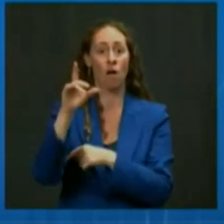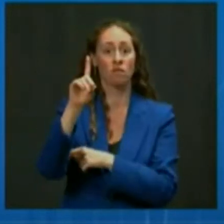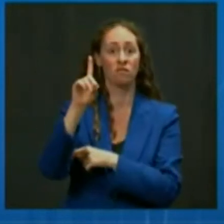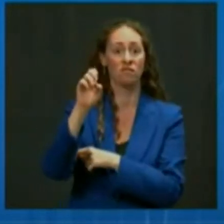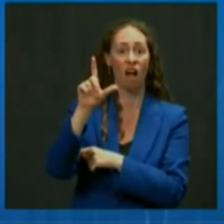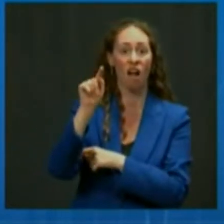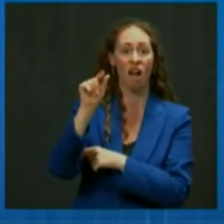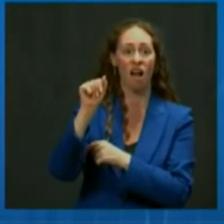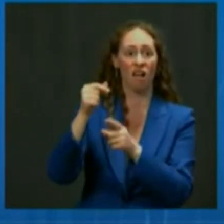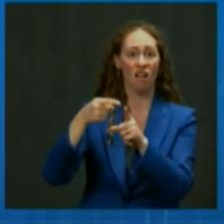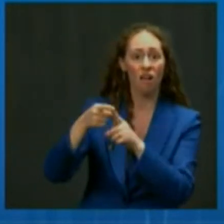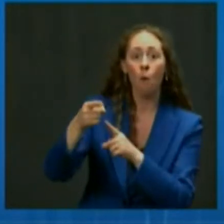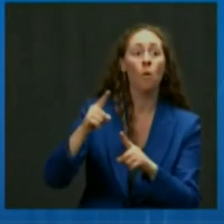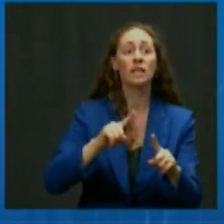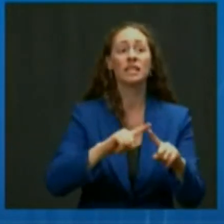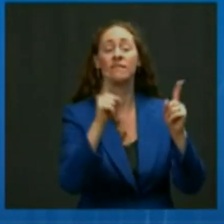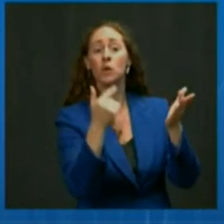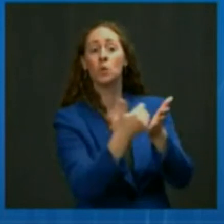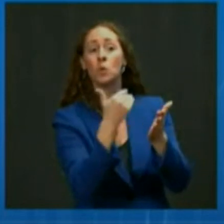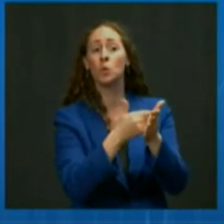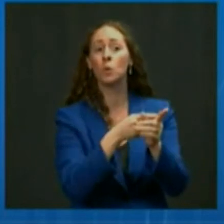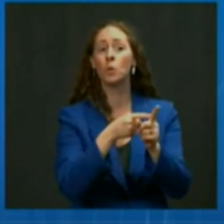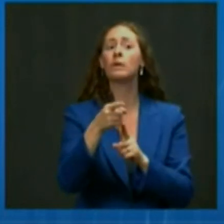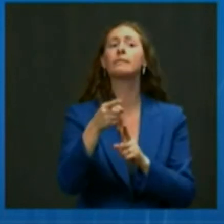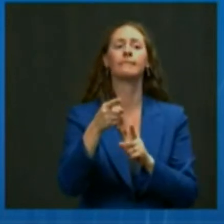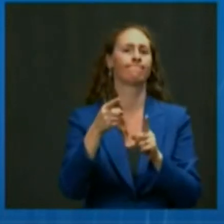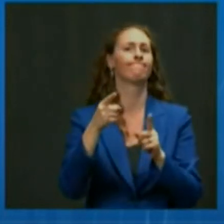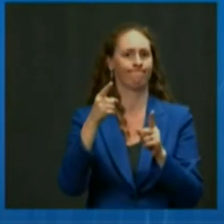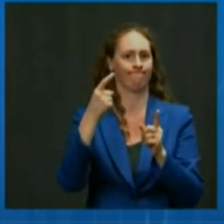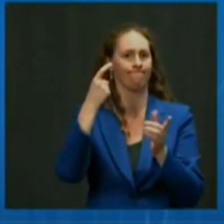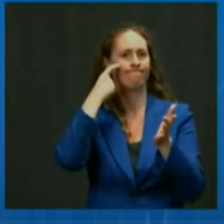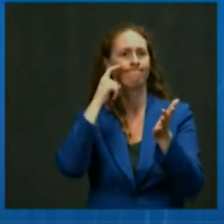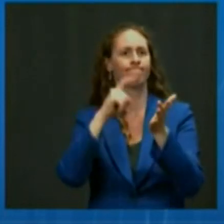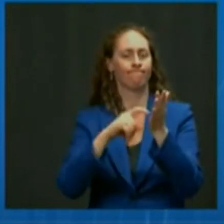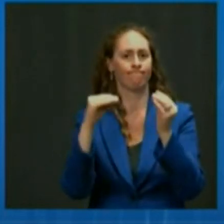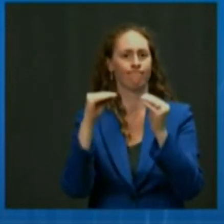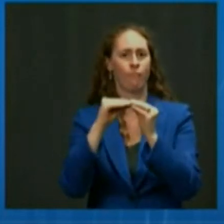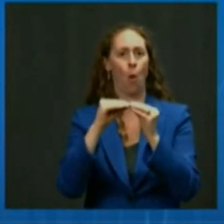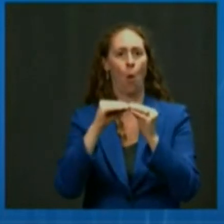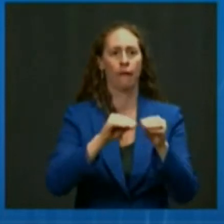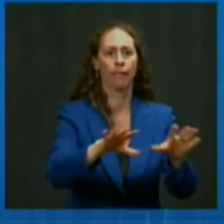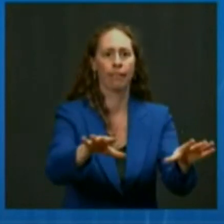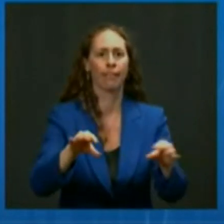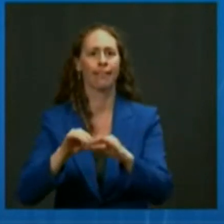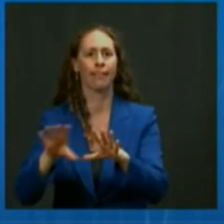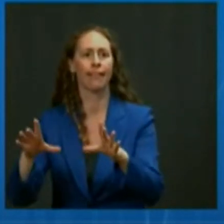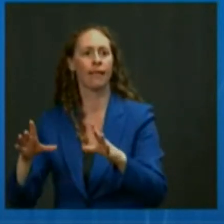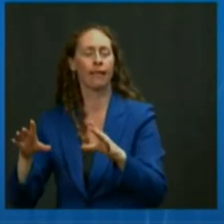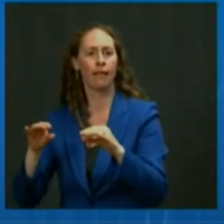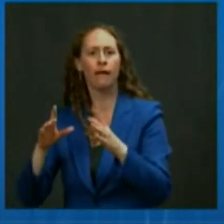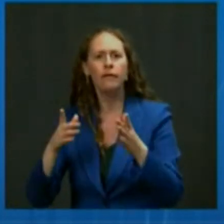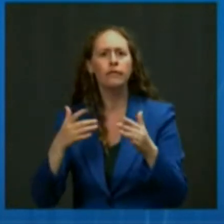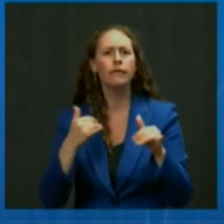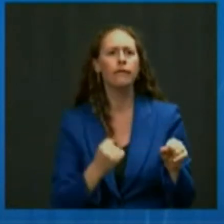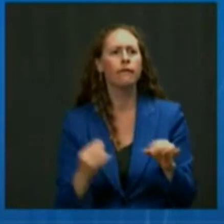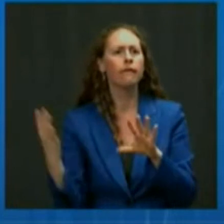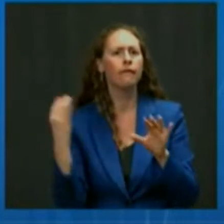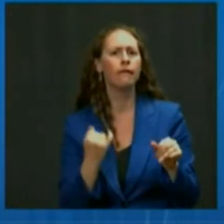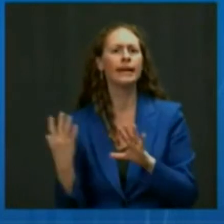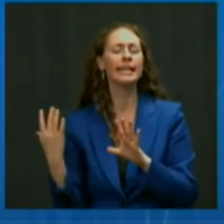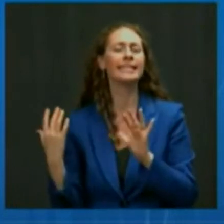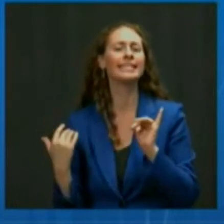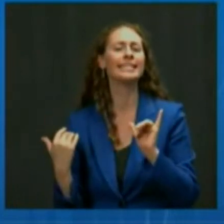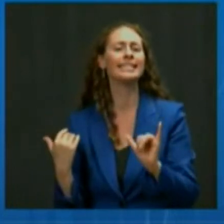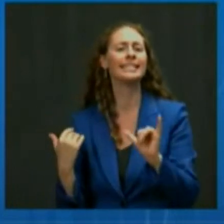in the future a increase in breakthrough hospitalizations and breakthrough deaths. And that's why we used our